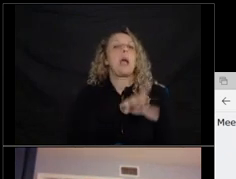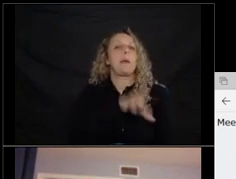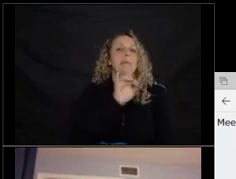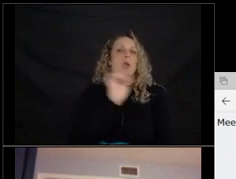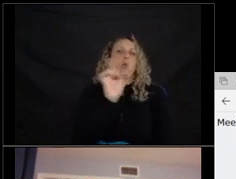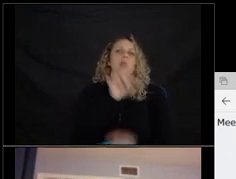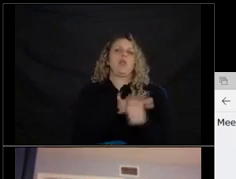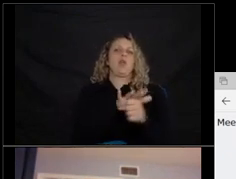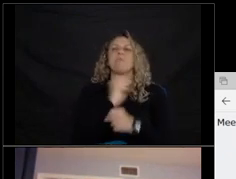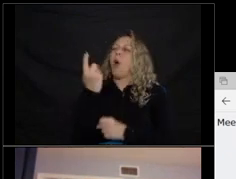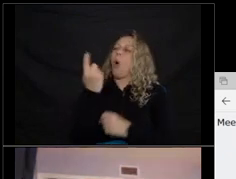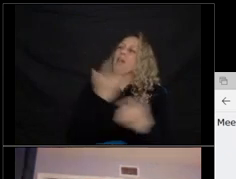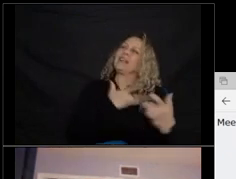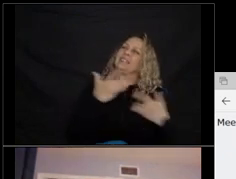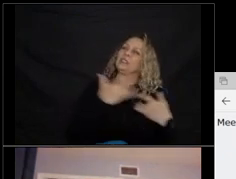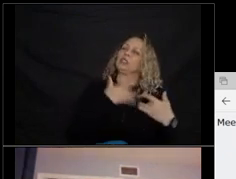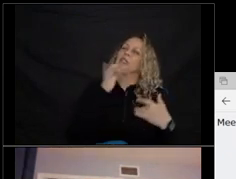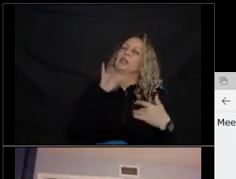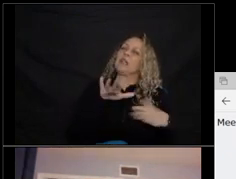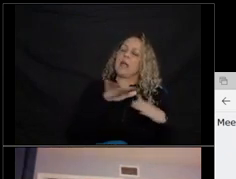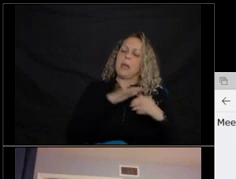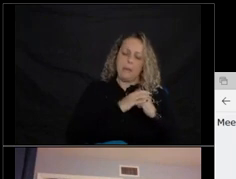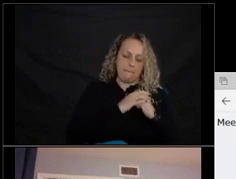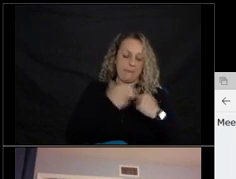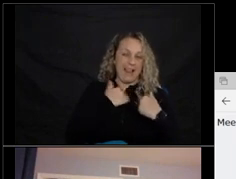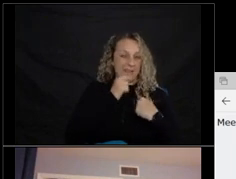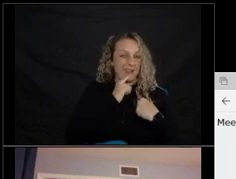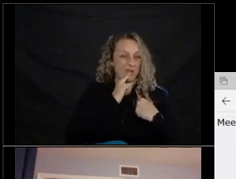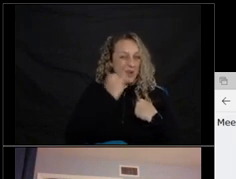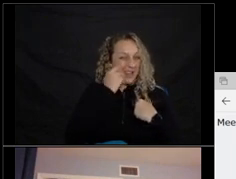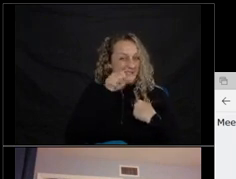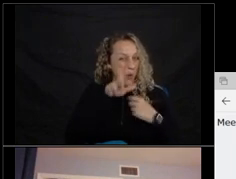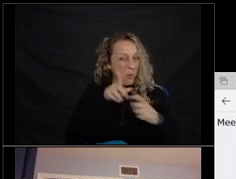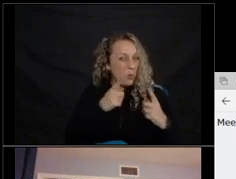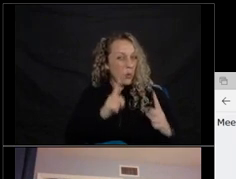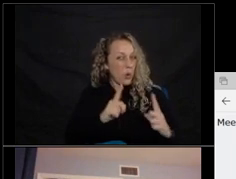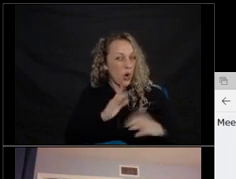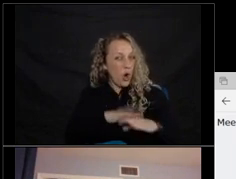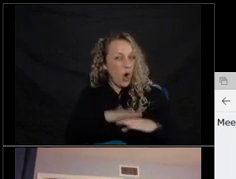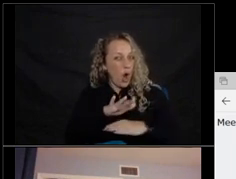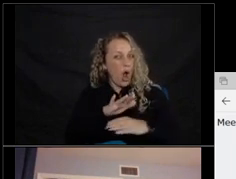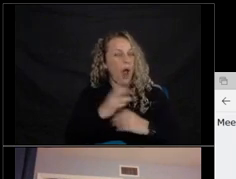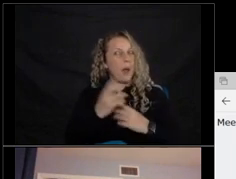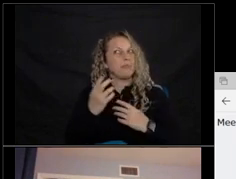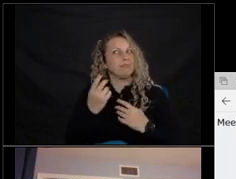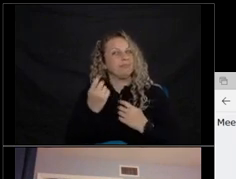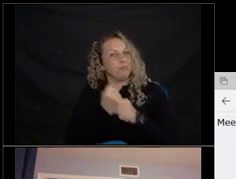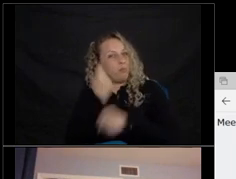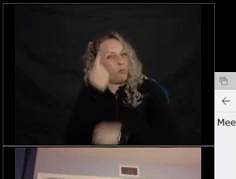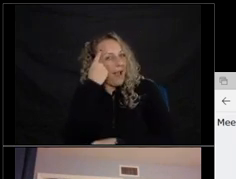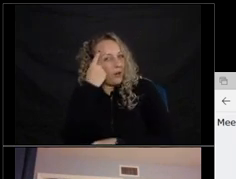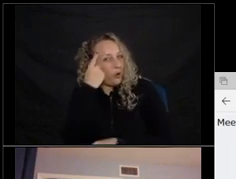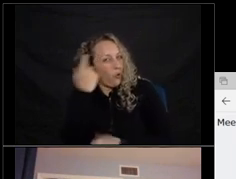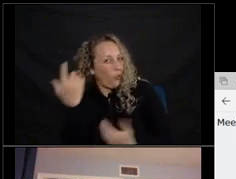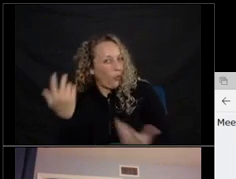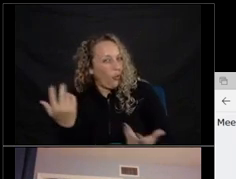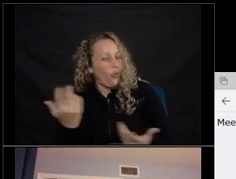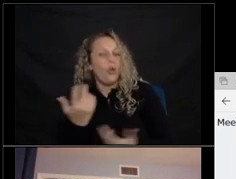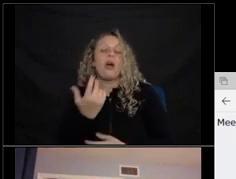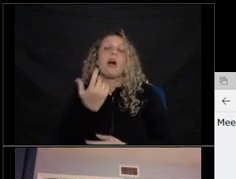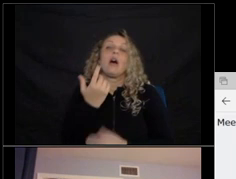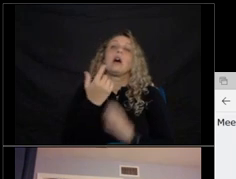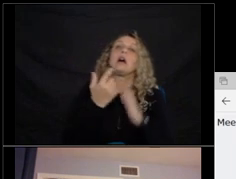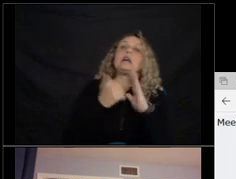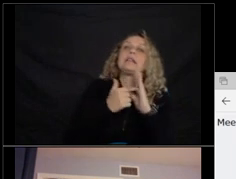My only concern is that I'm not sure if that would work on a practical level. For example, if somebody